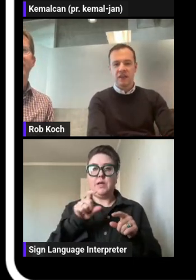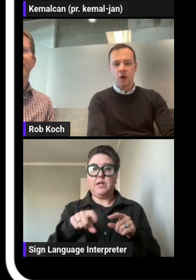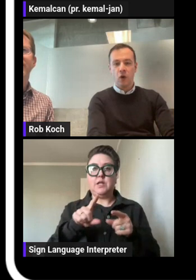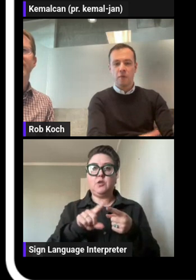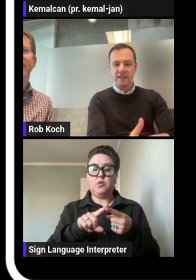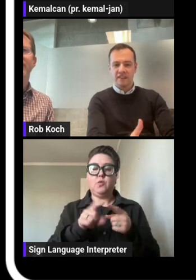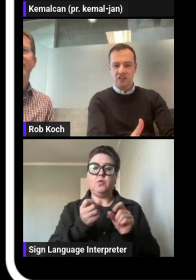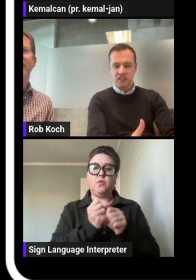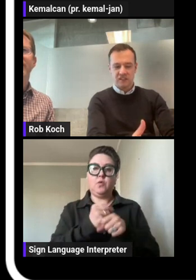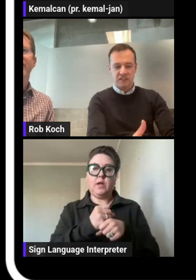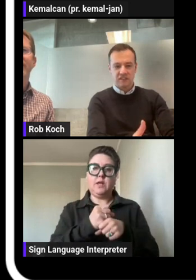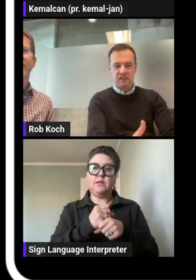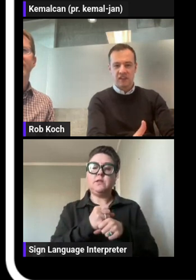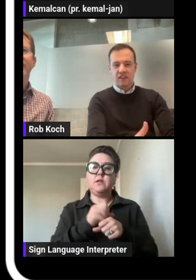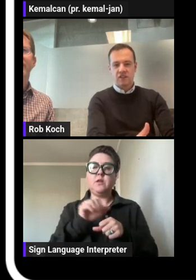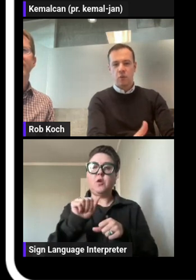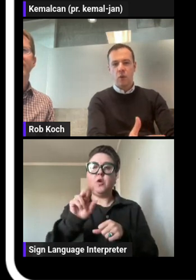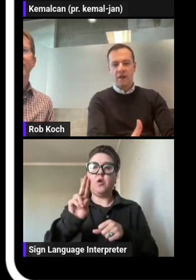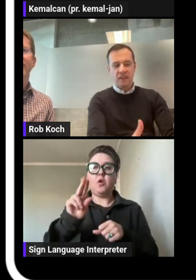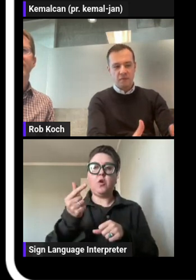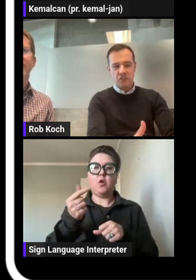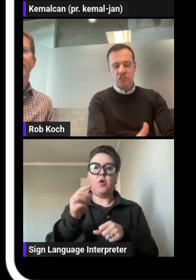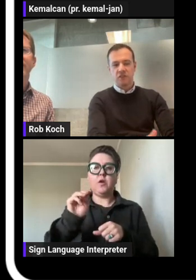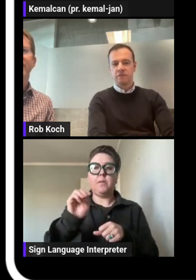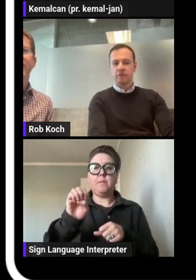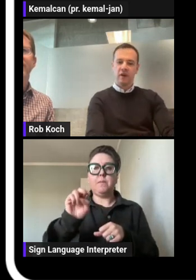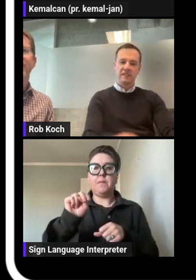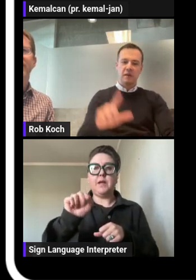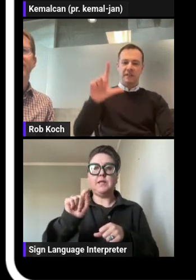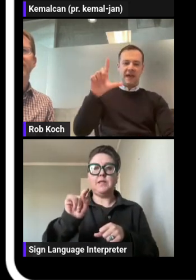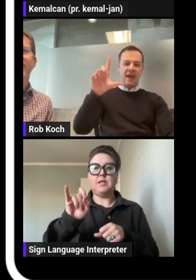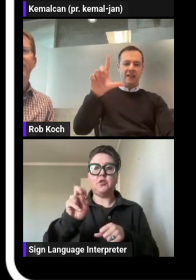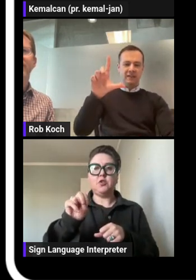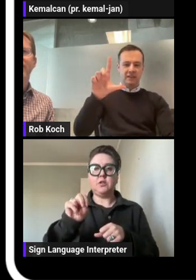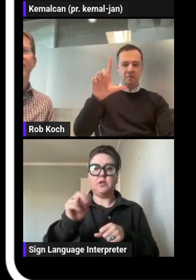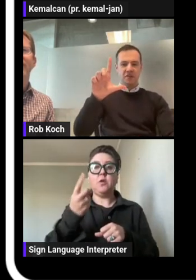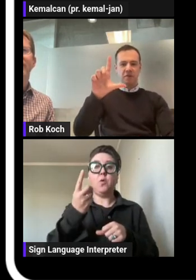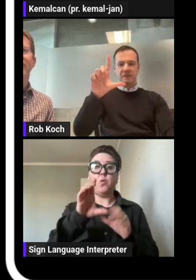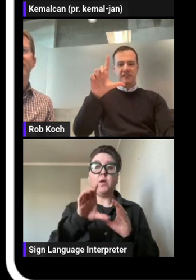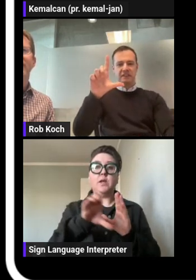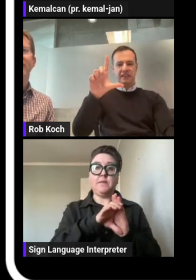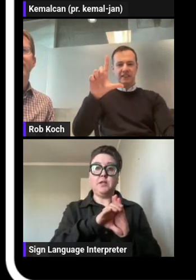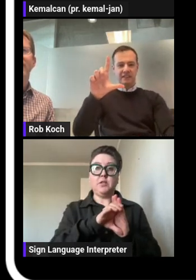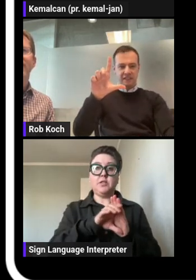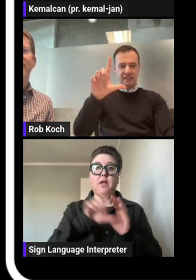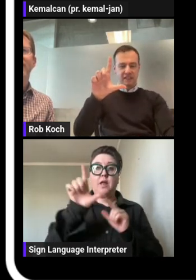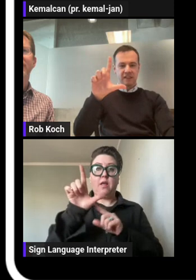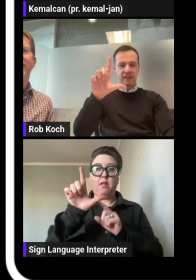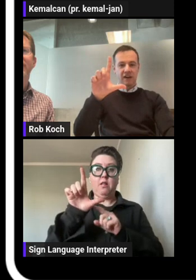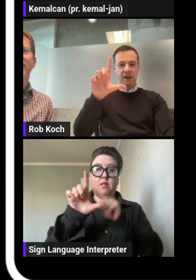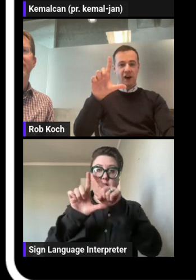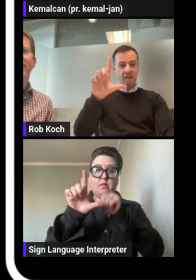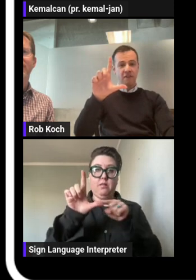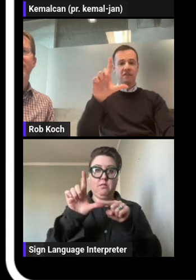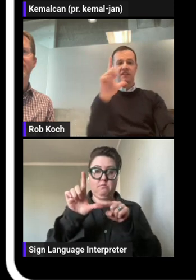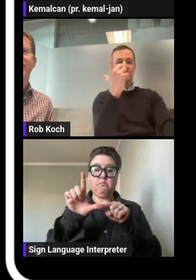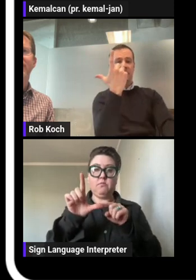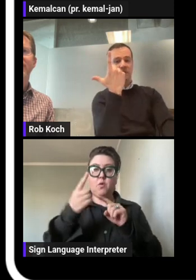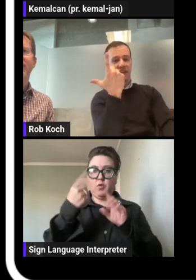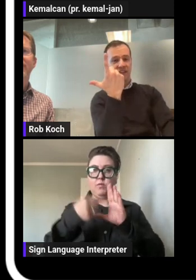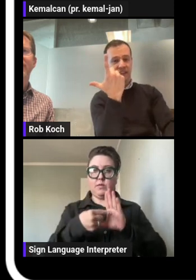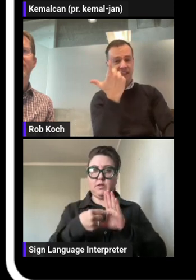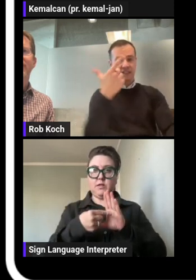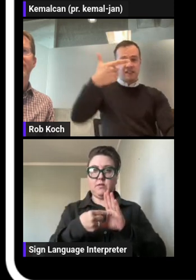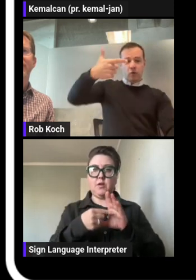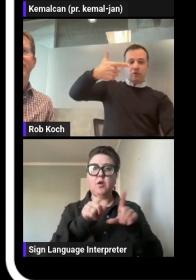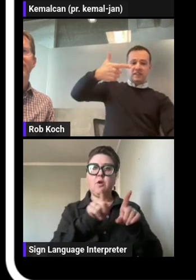create augmentations. So one image, for example, L can be represented like this. However, it